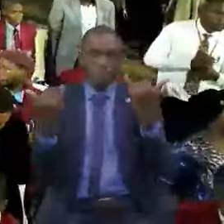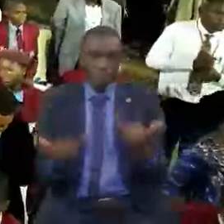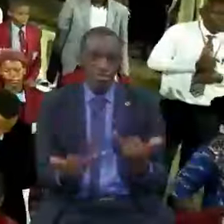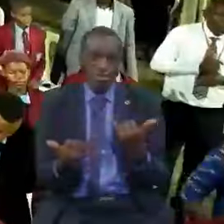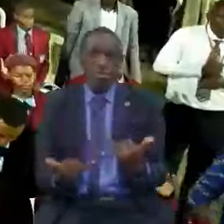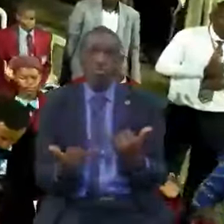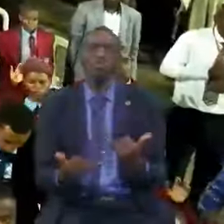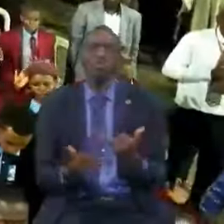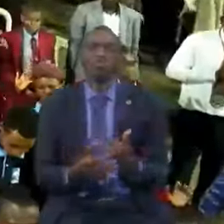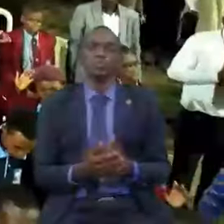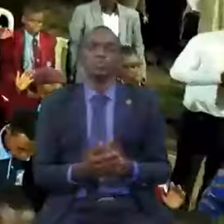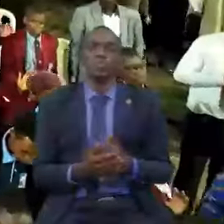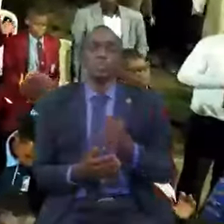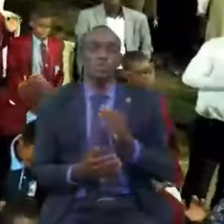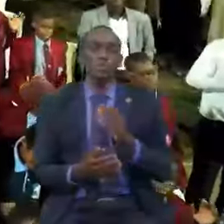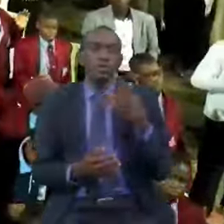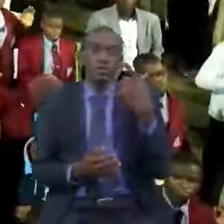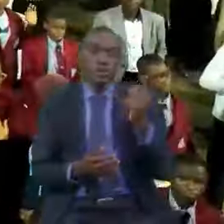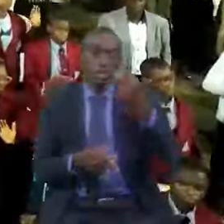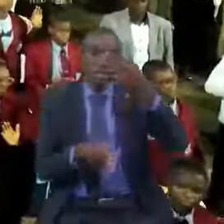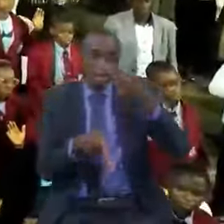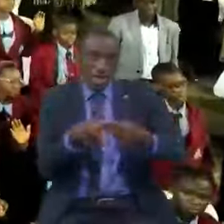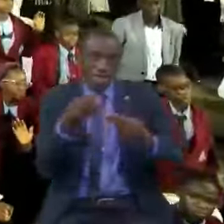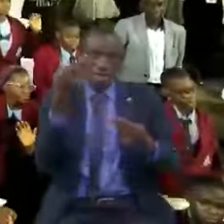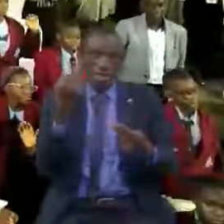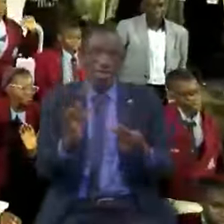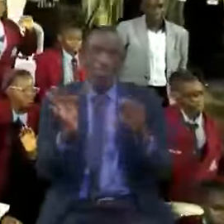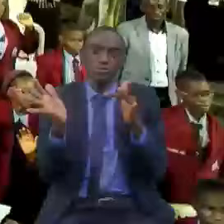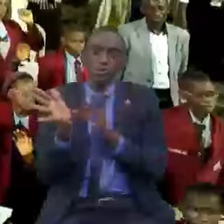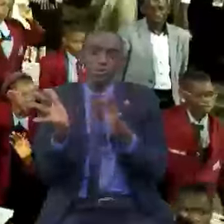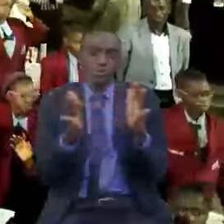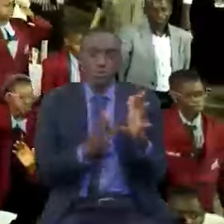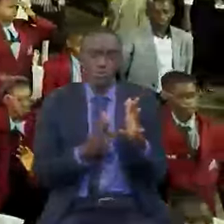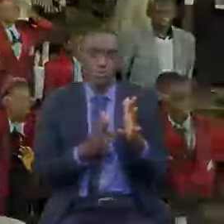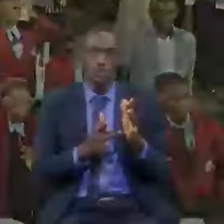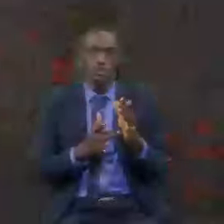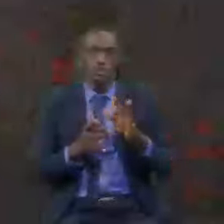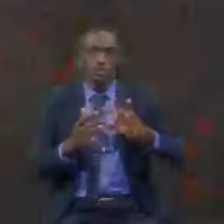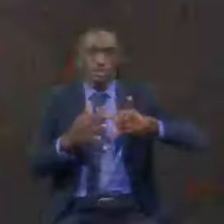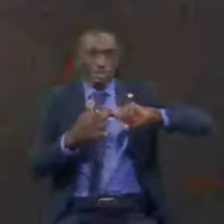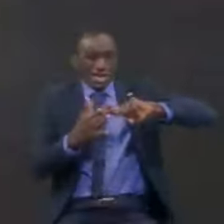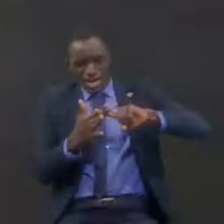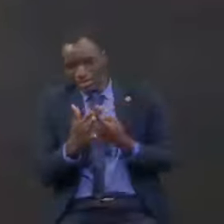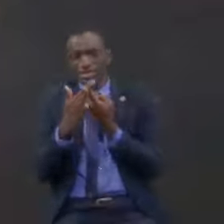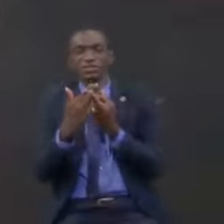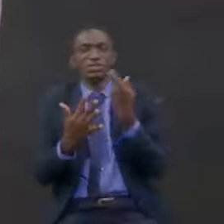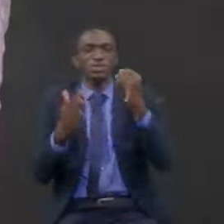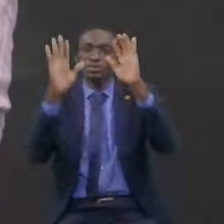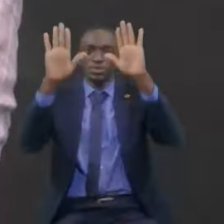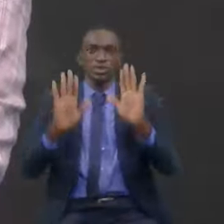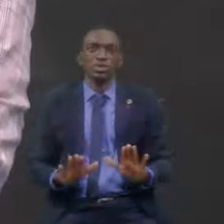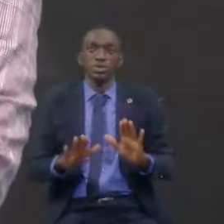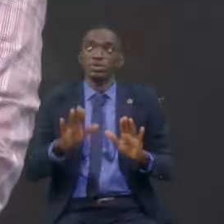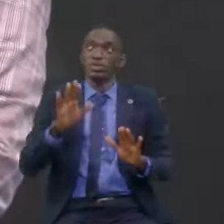The name of Jesus activates the miracle, sends an